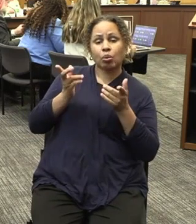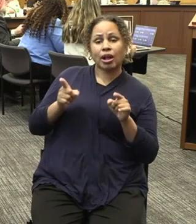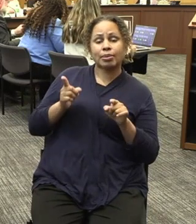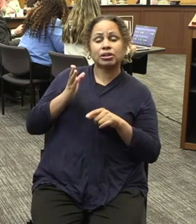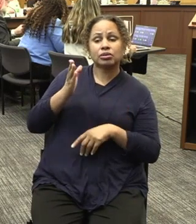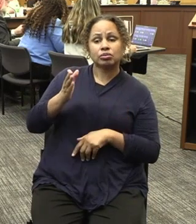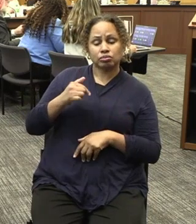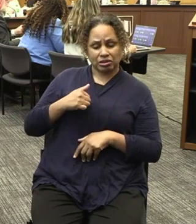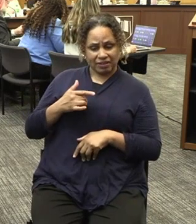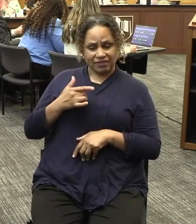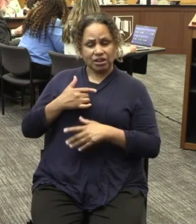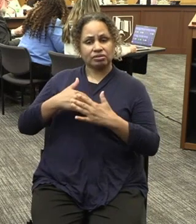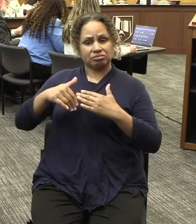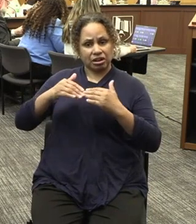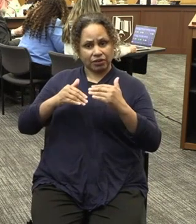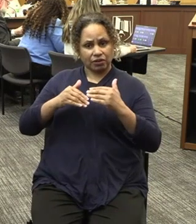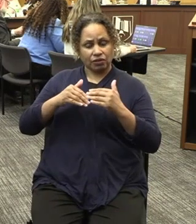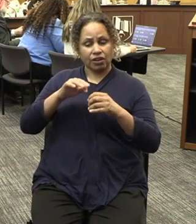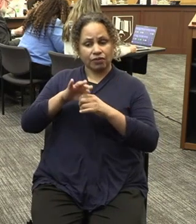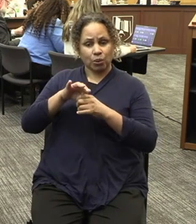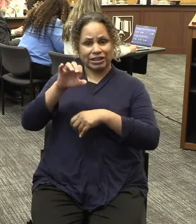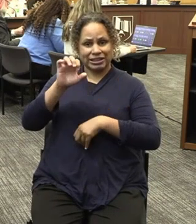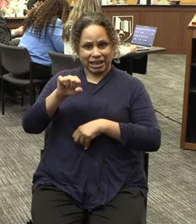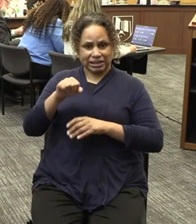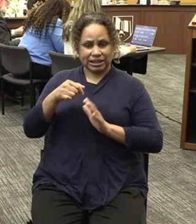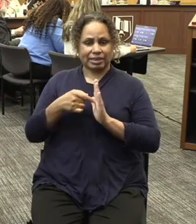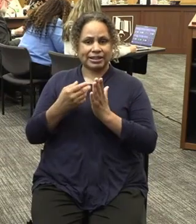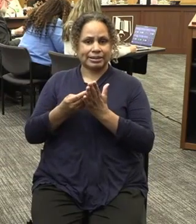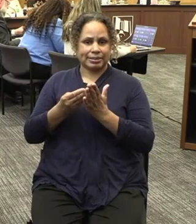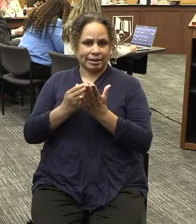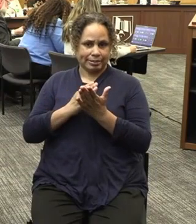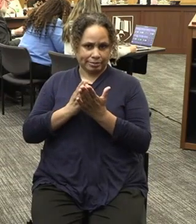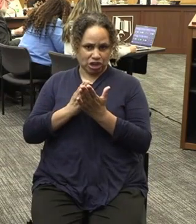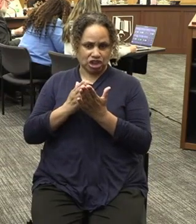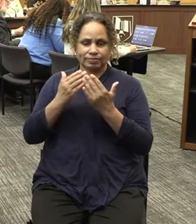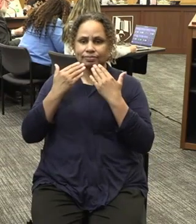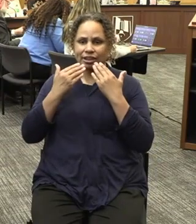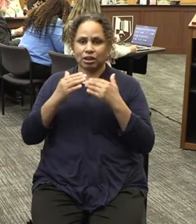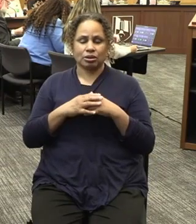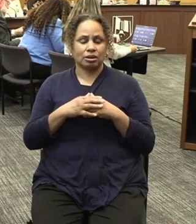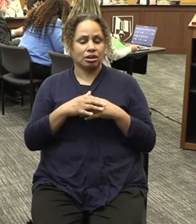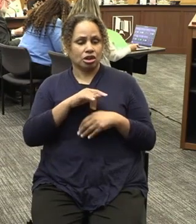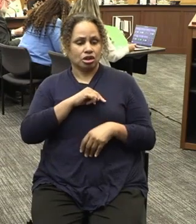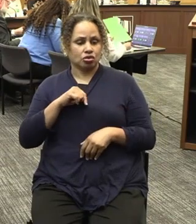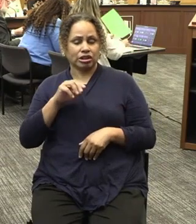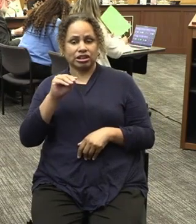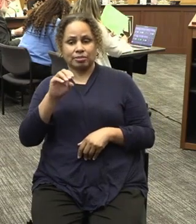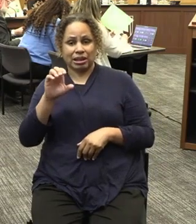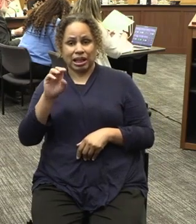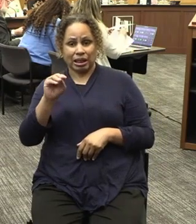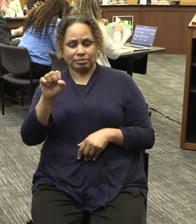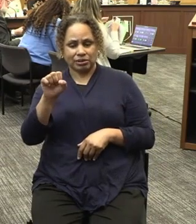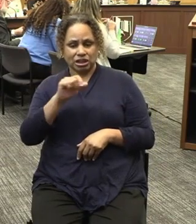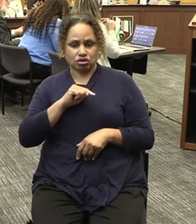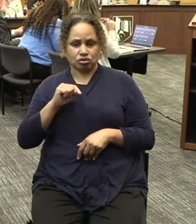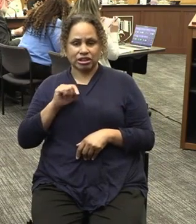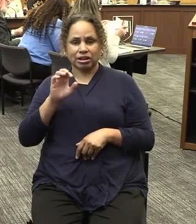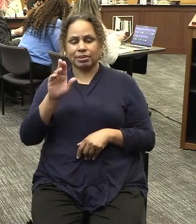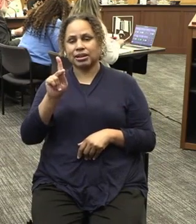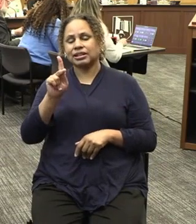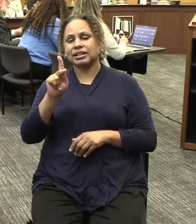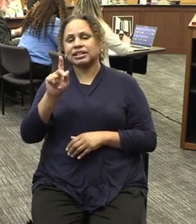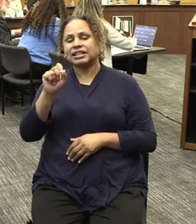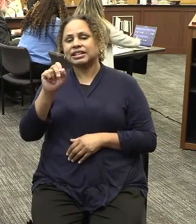comfortable voting yes on this budget. Thank you. trustee McCullum, Yes. trustee Buzinski, Yes. motion